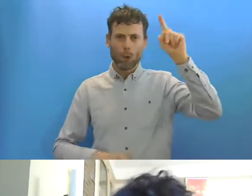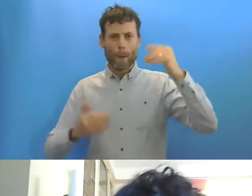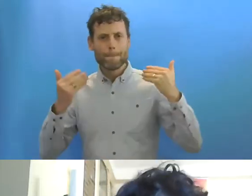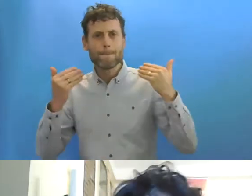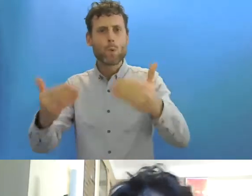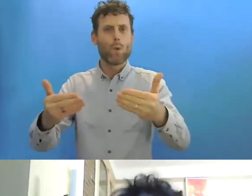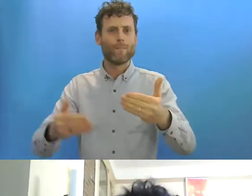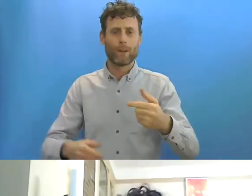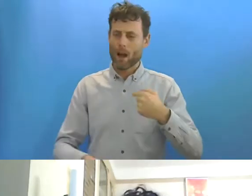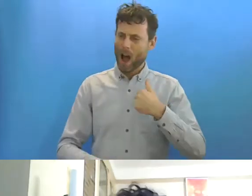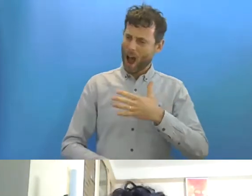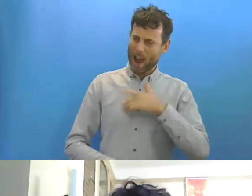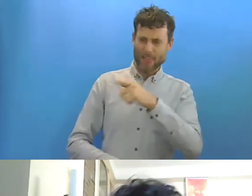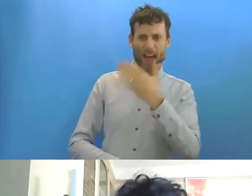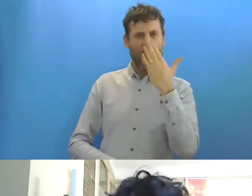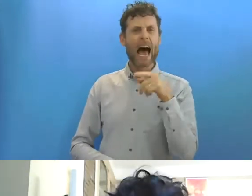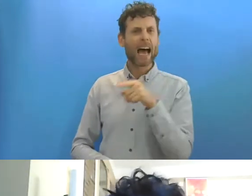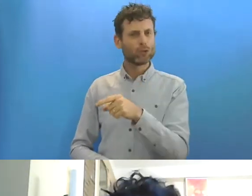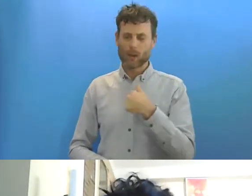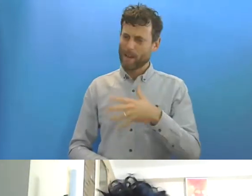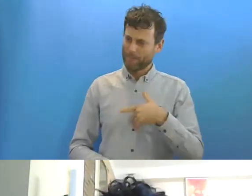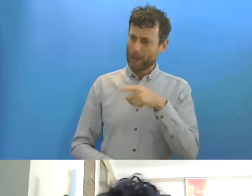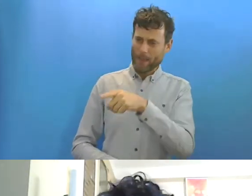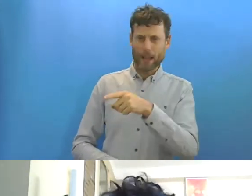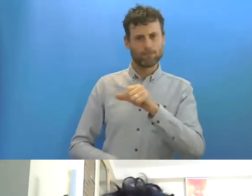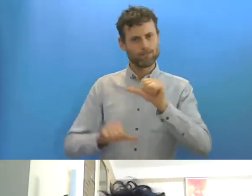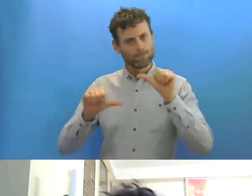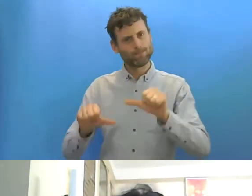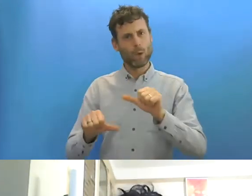workplace should be and what the kind of values they should have, rather than